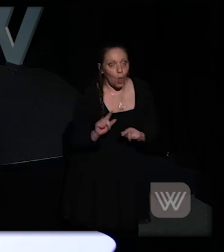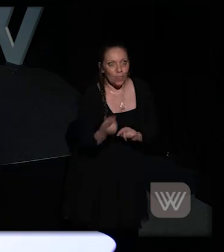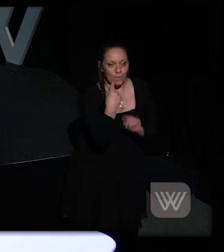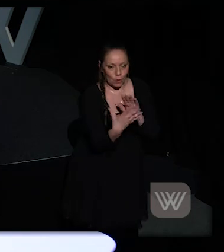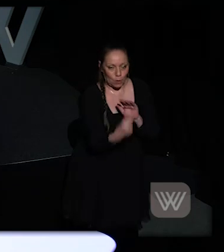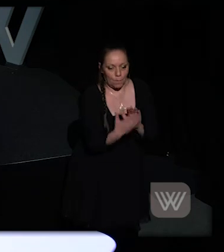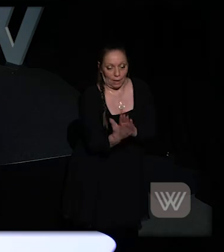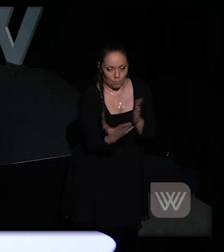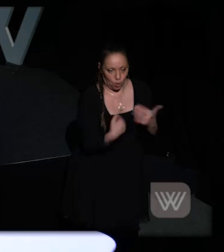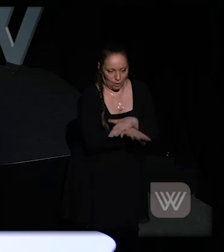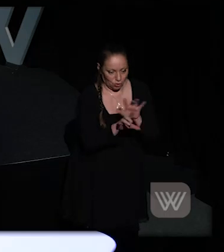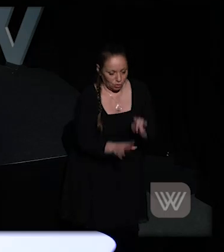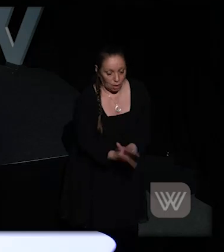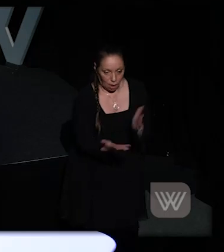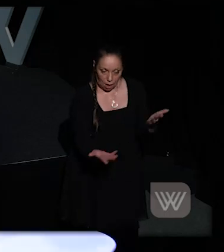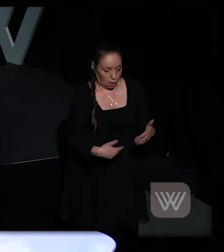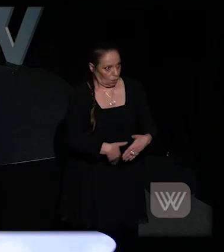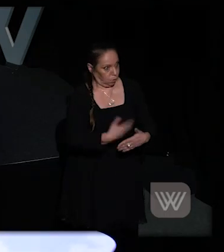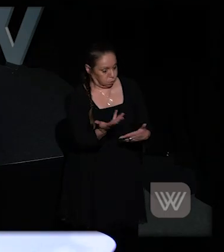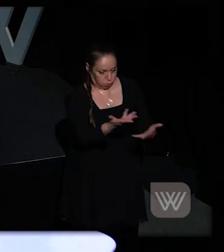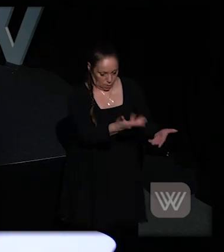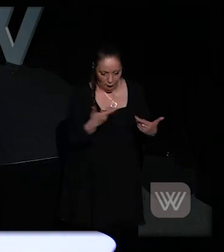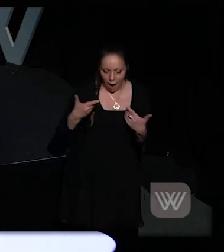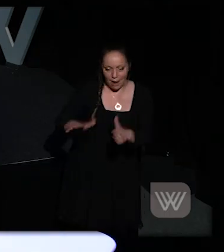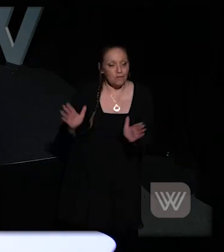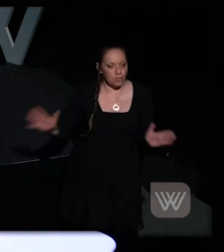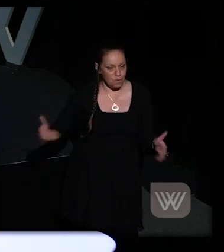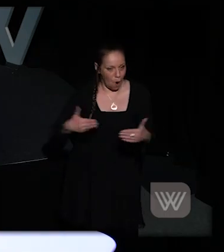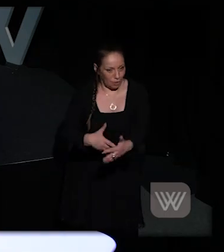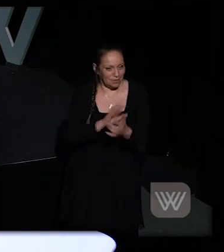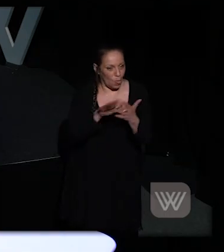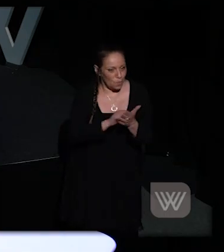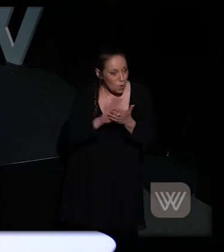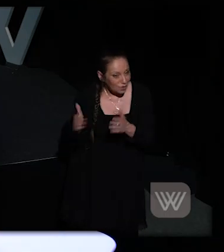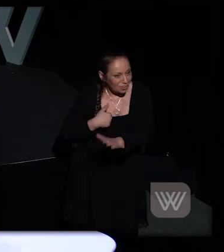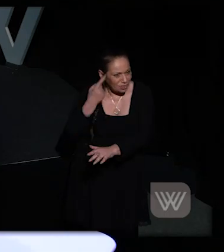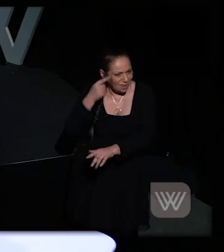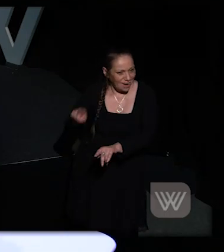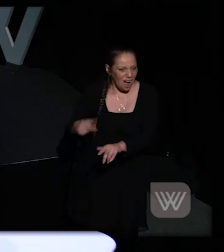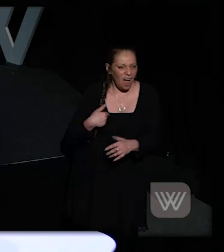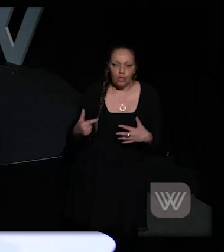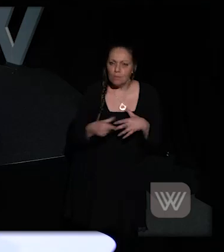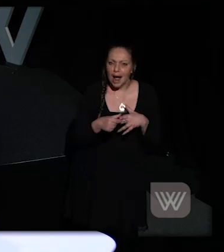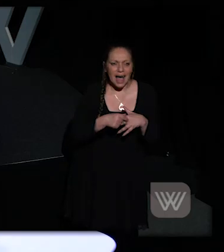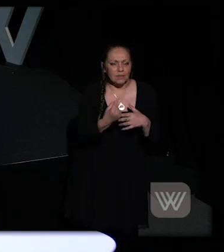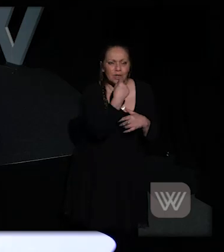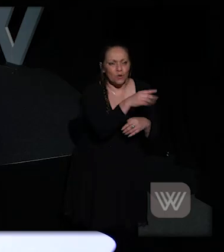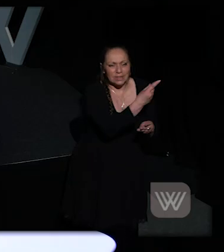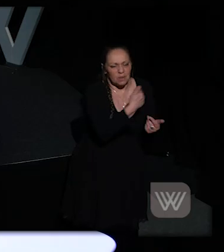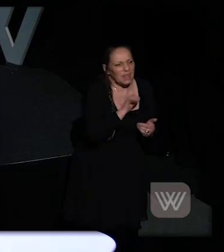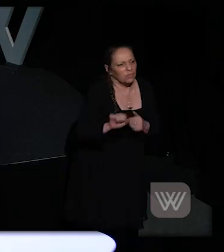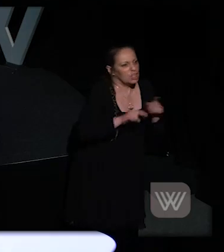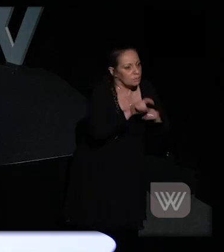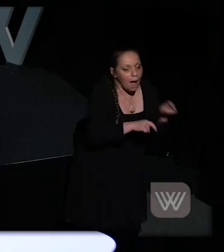copies of the book in Australia and I wasn't expecting it. And I actually left the box on the porch for ages because I thought it was something my husband had ordered for his bike. And then